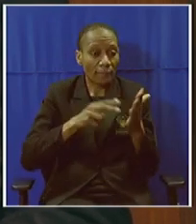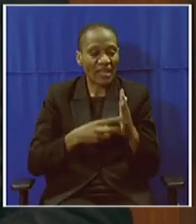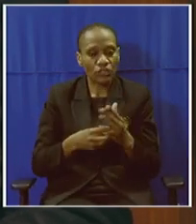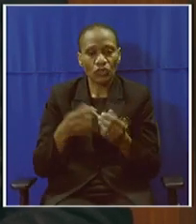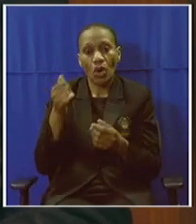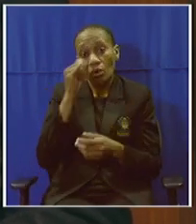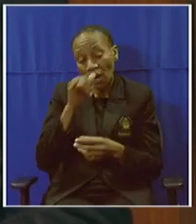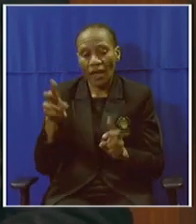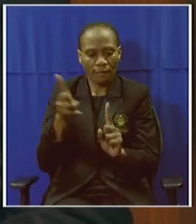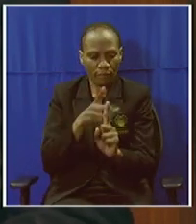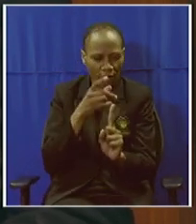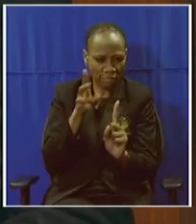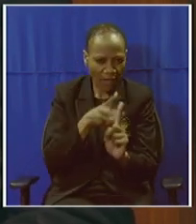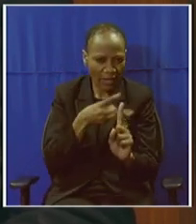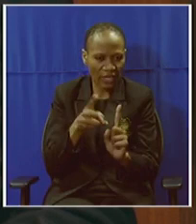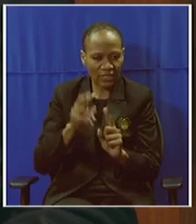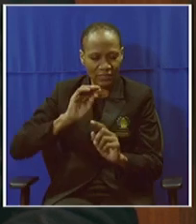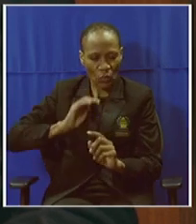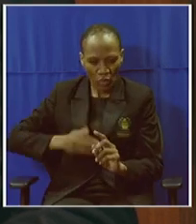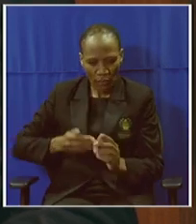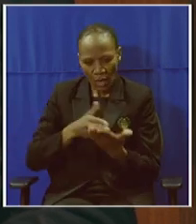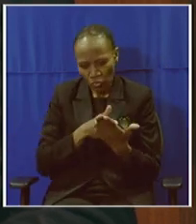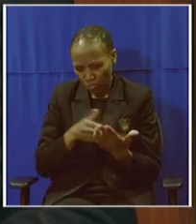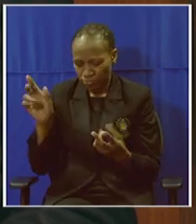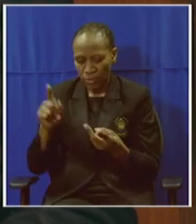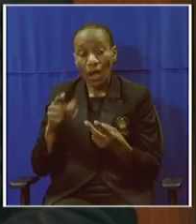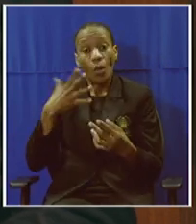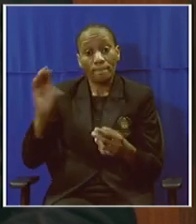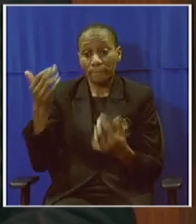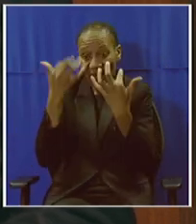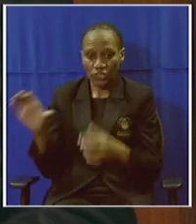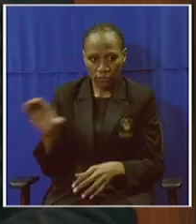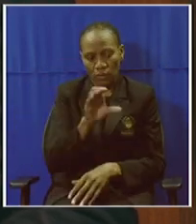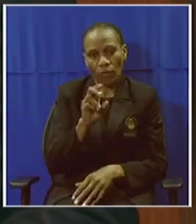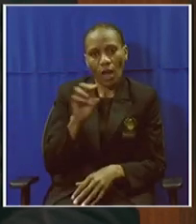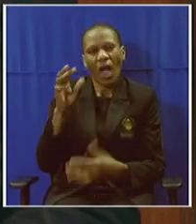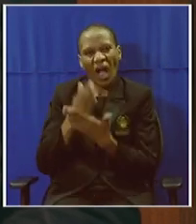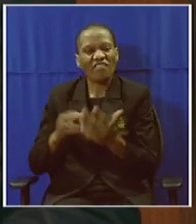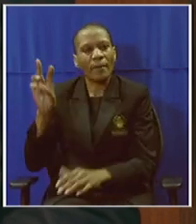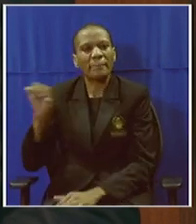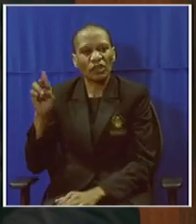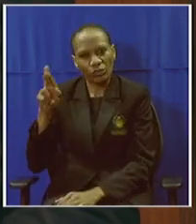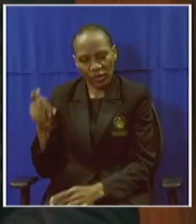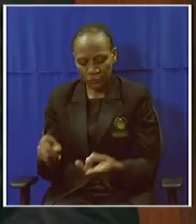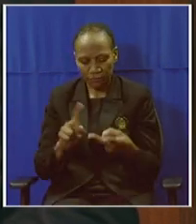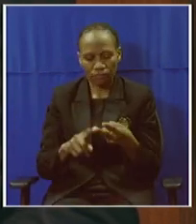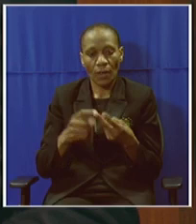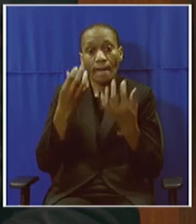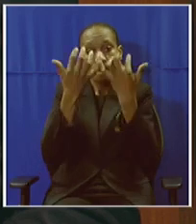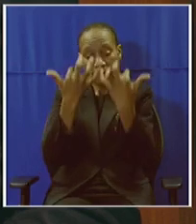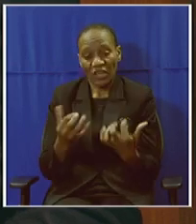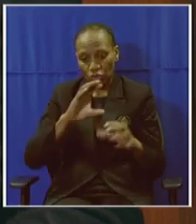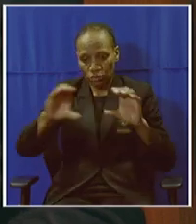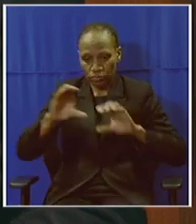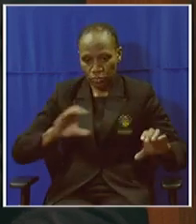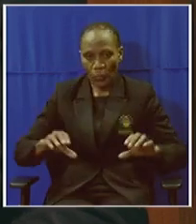violence against women. We want to see the R500 million in a line item for the appropriation of funds from